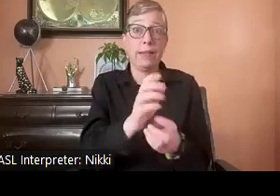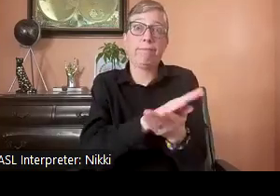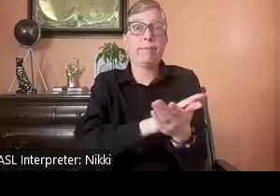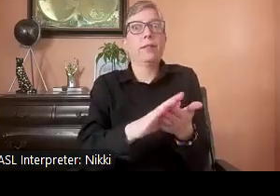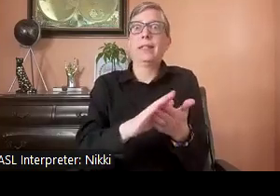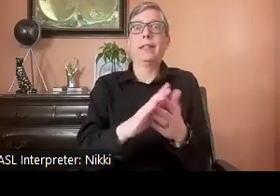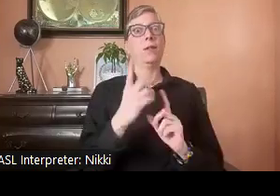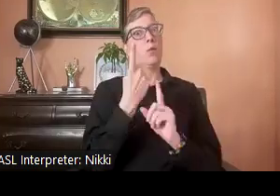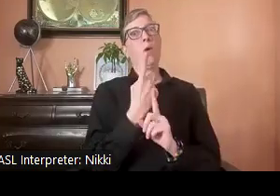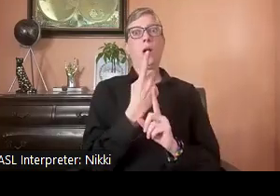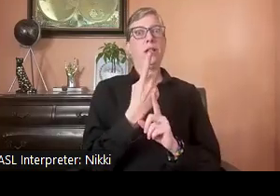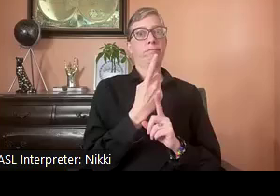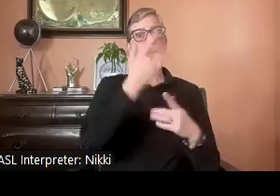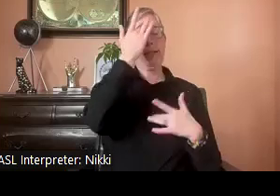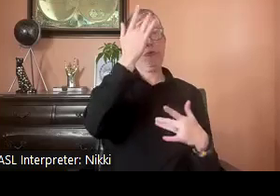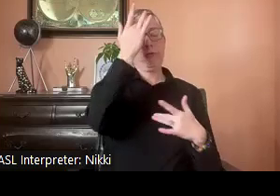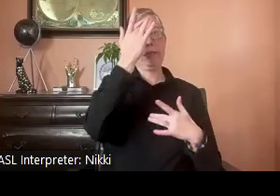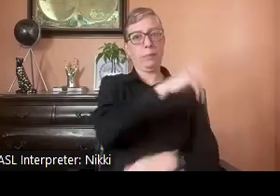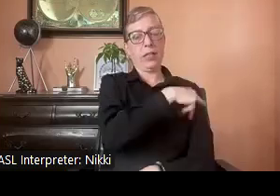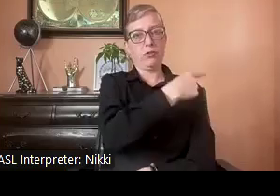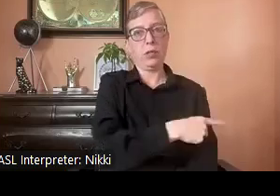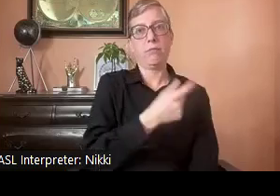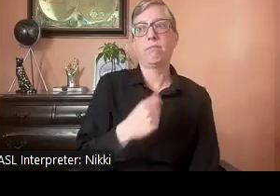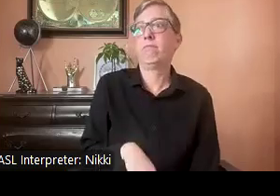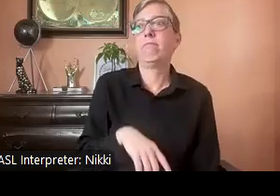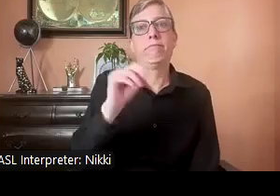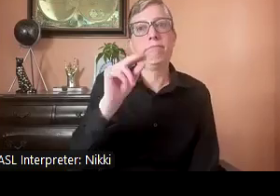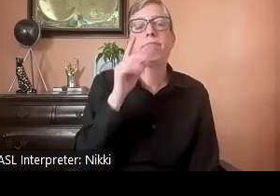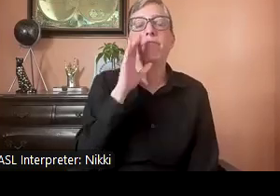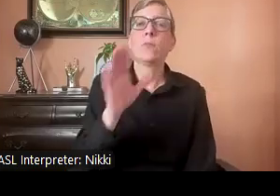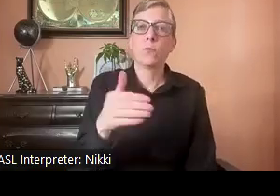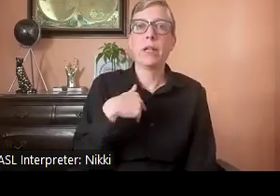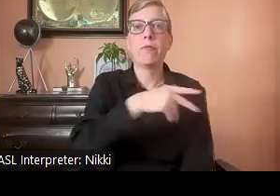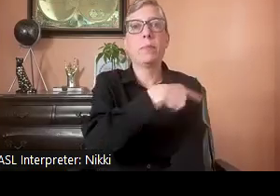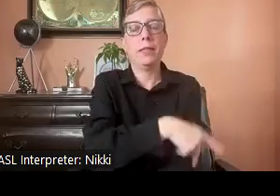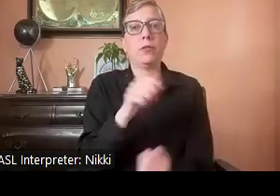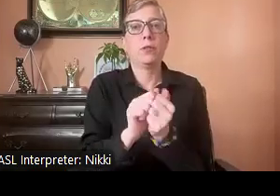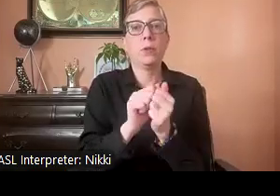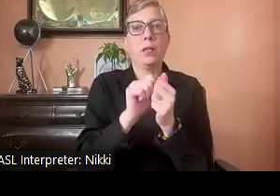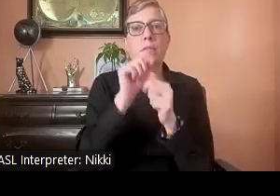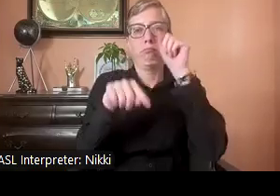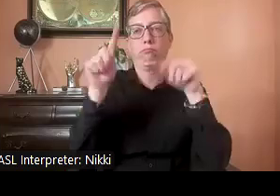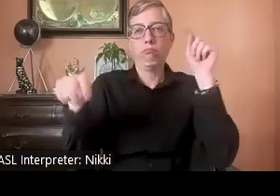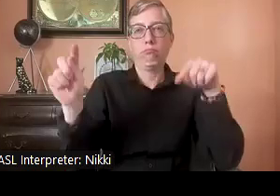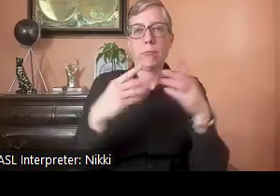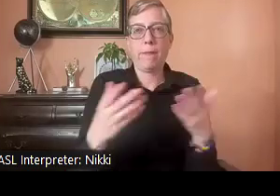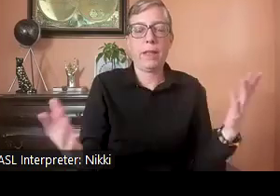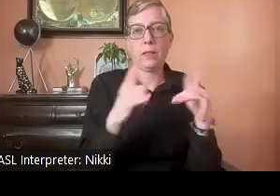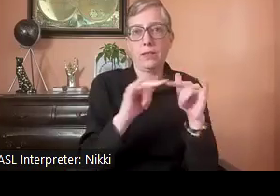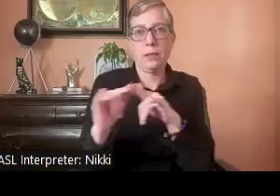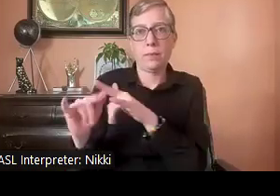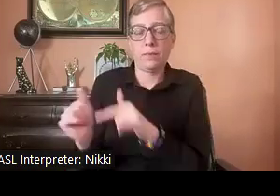the clean hypertensive patient. You're going to get all of that in one visit. Social determinants of health, and of